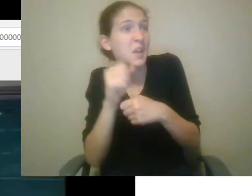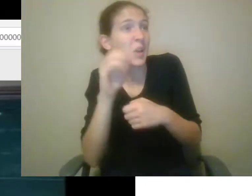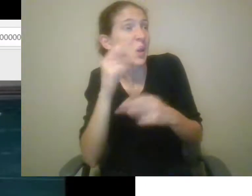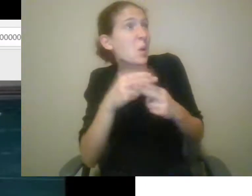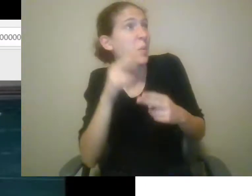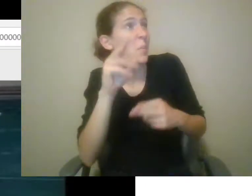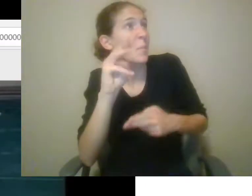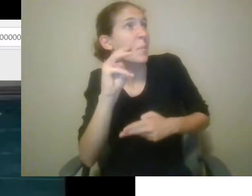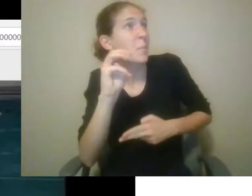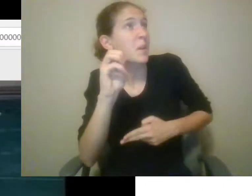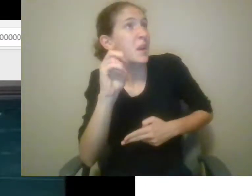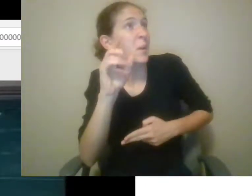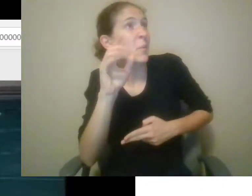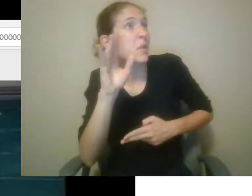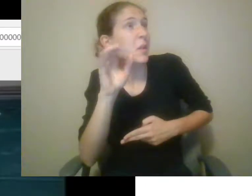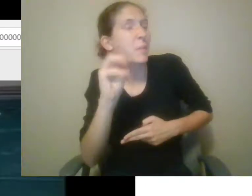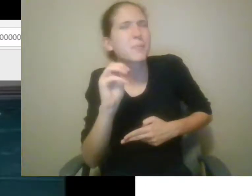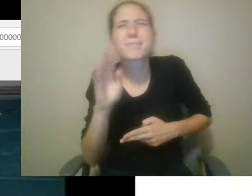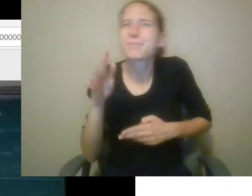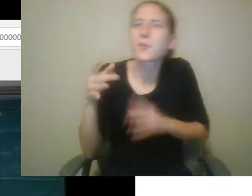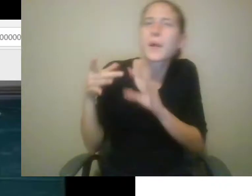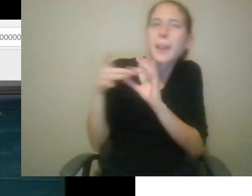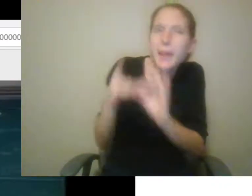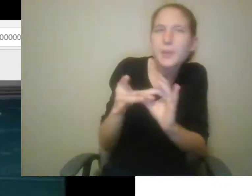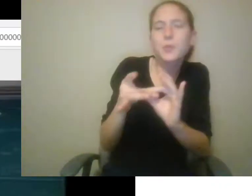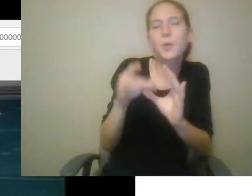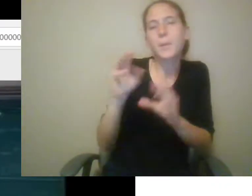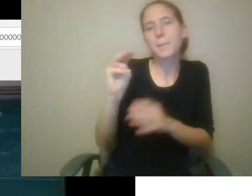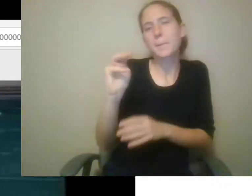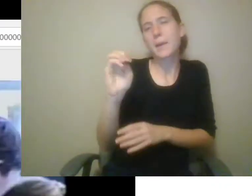not. That's not the name of it. Andrew?